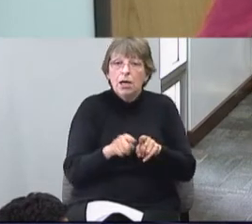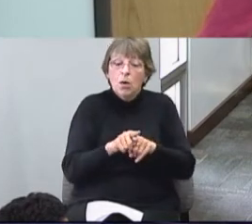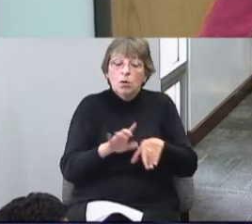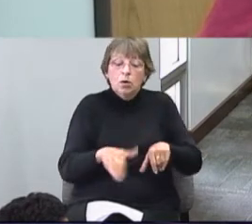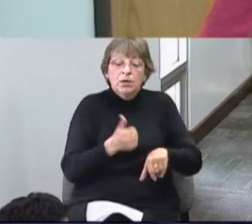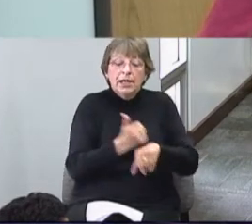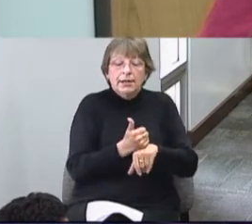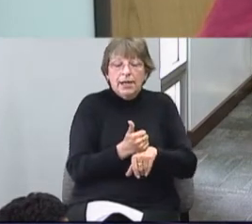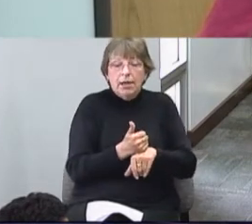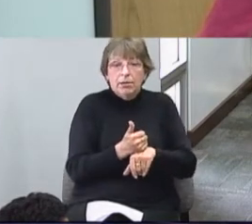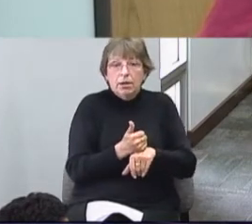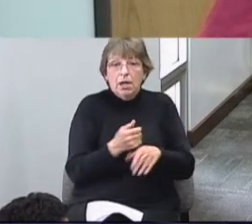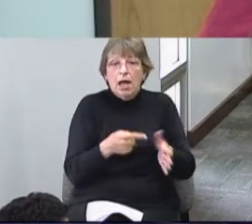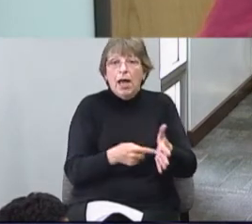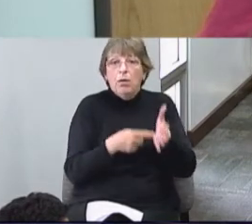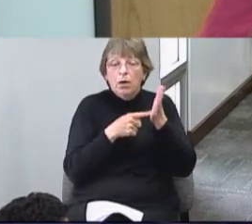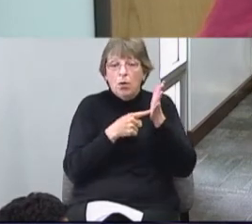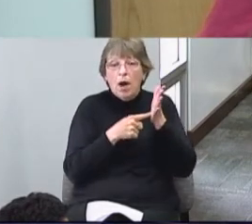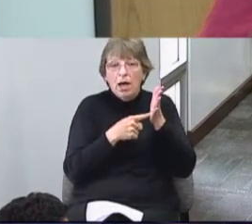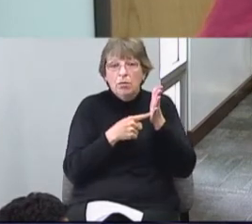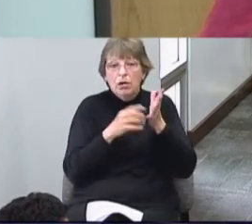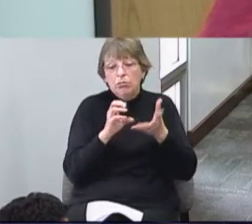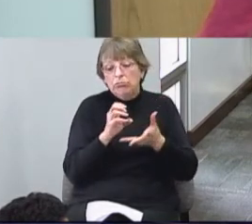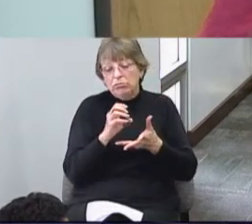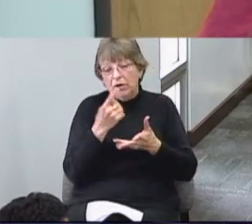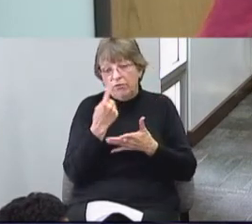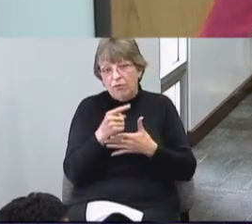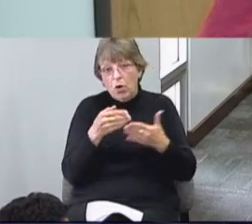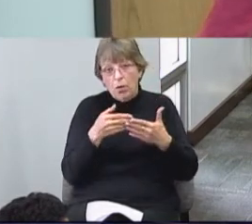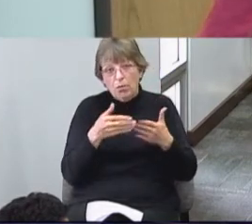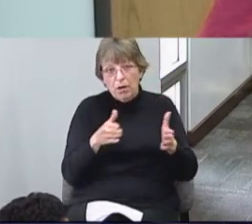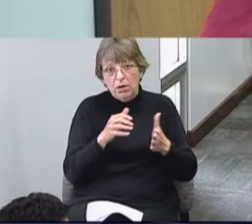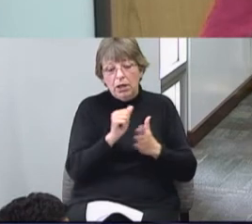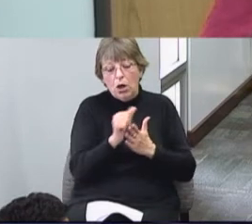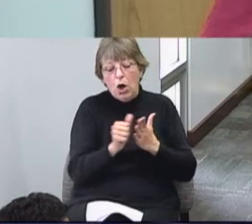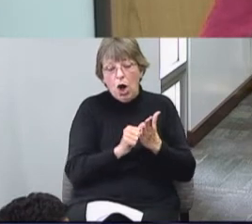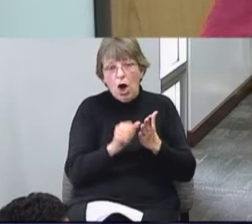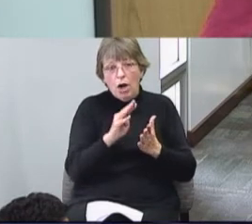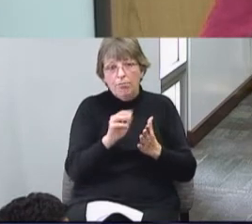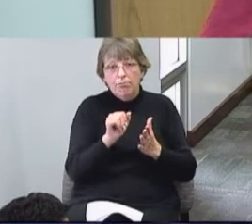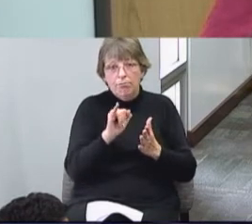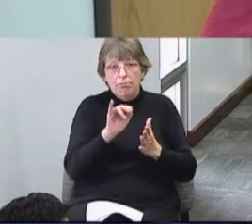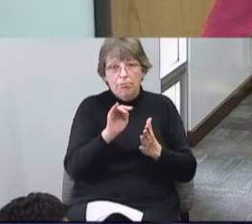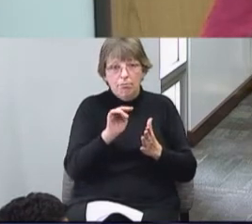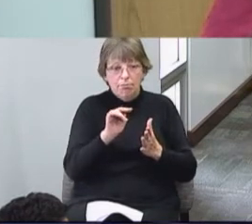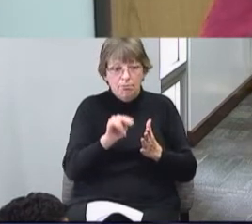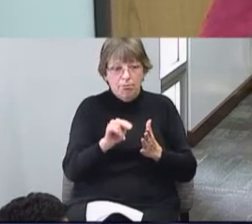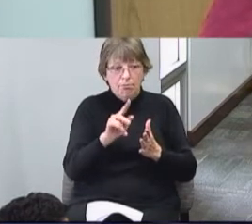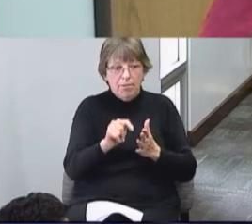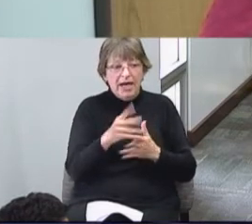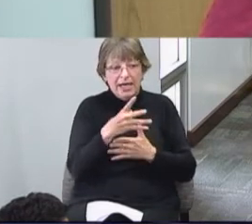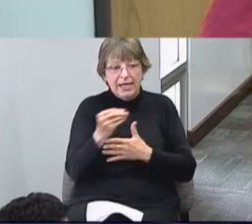out a requirement for a public art maintenance and a reserve for that.